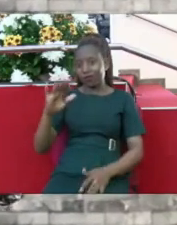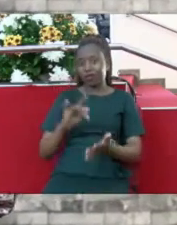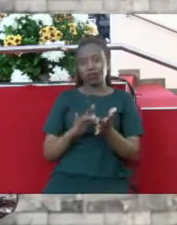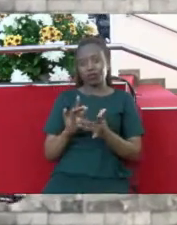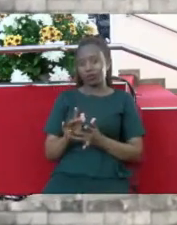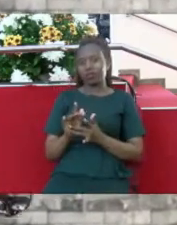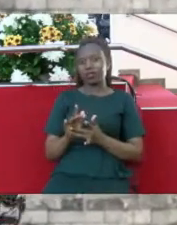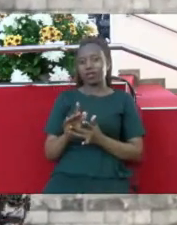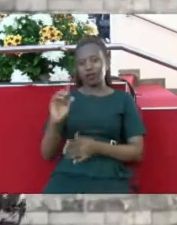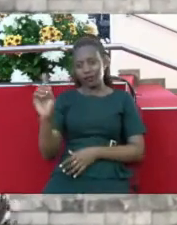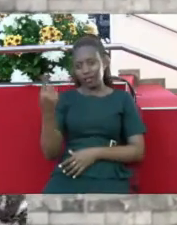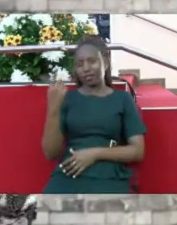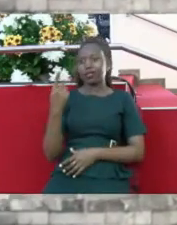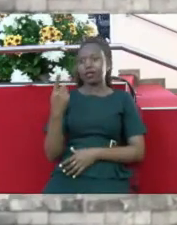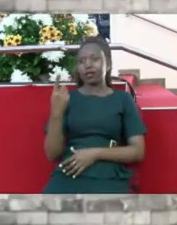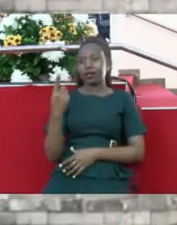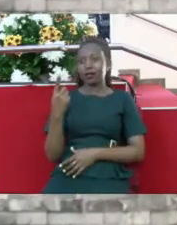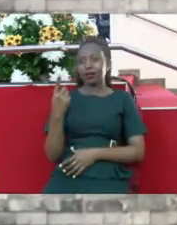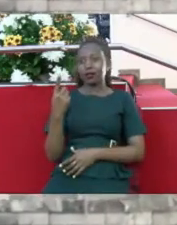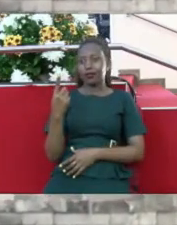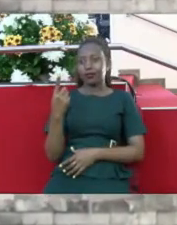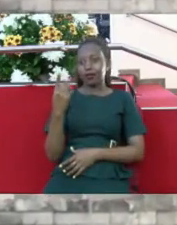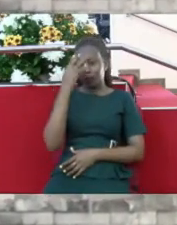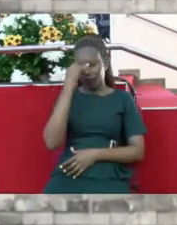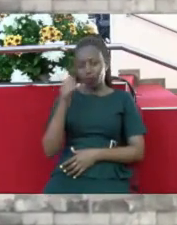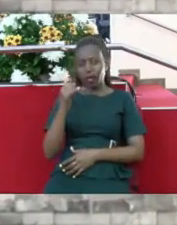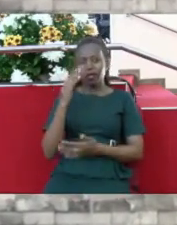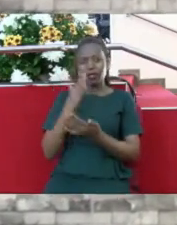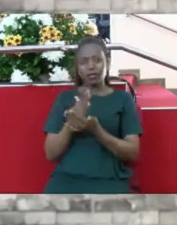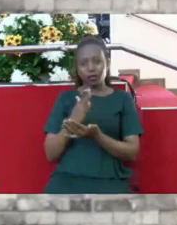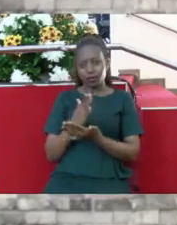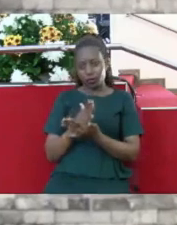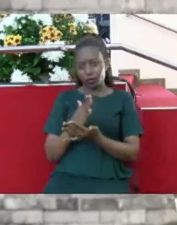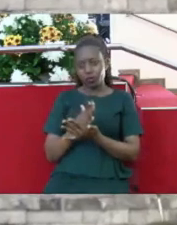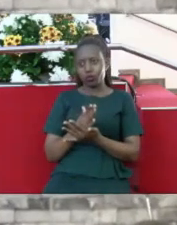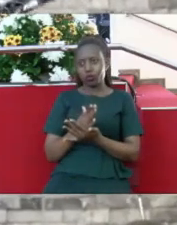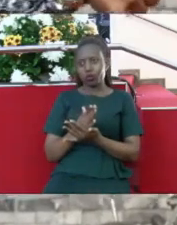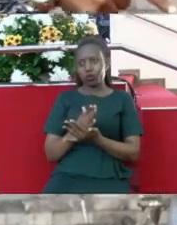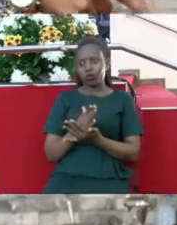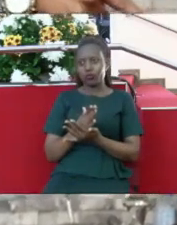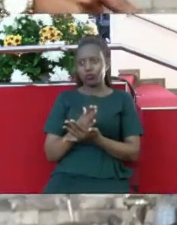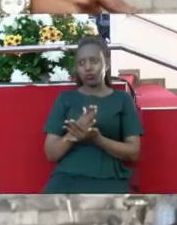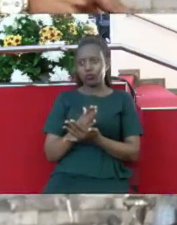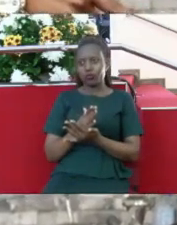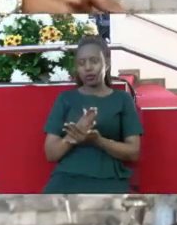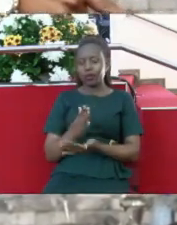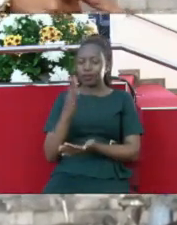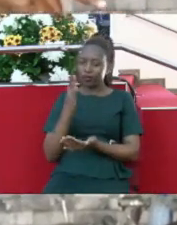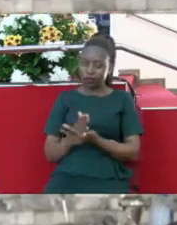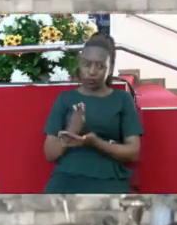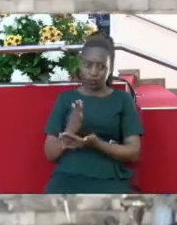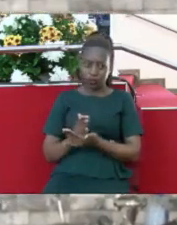shauku yako, shaka yako. Because it is true. Kwa sababu ni kweli. In the you are, if it is true, kama